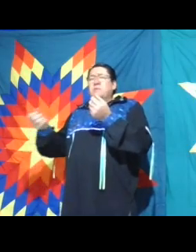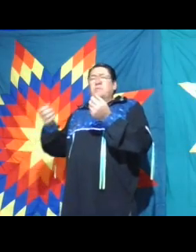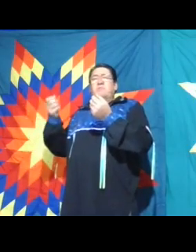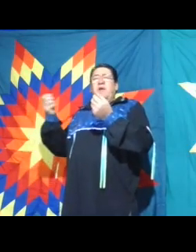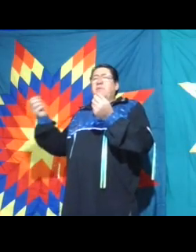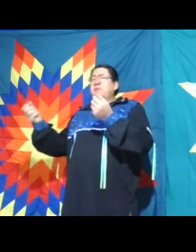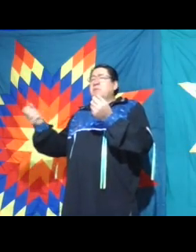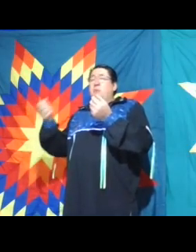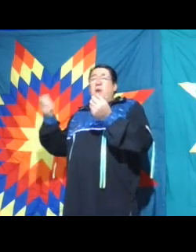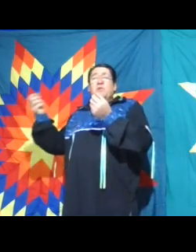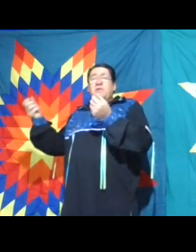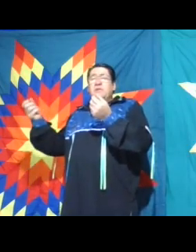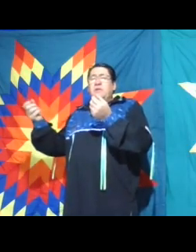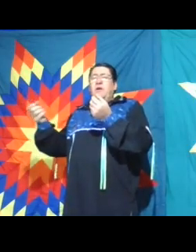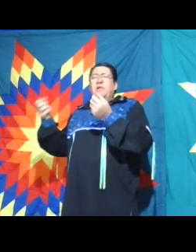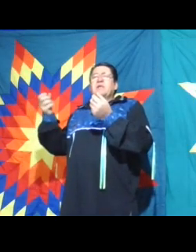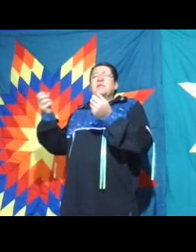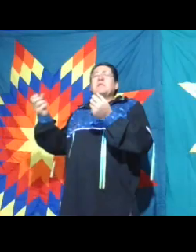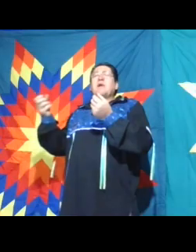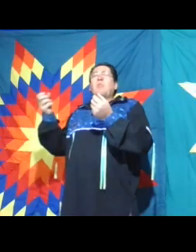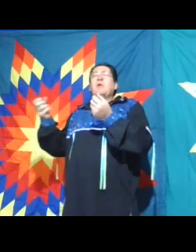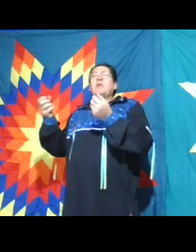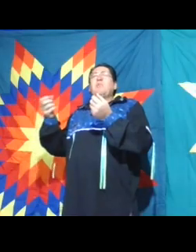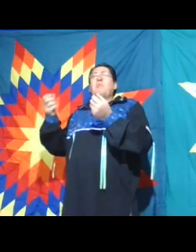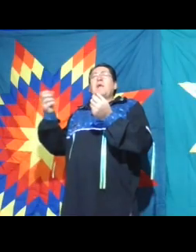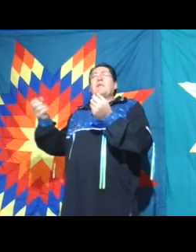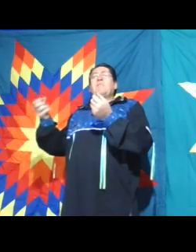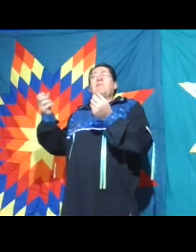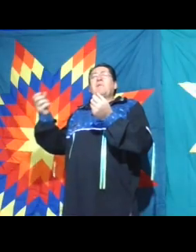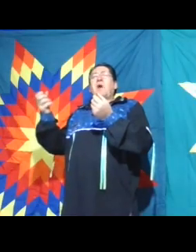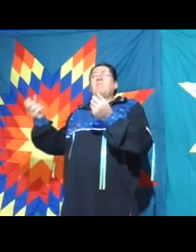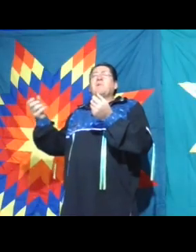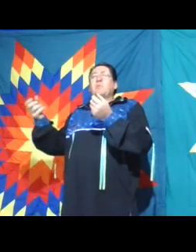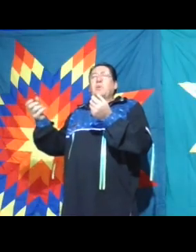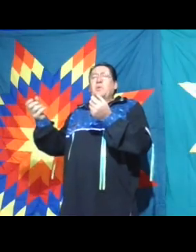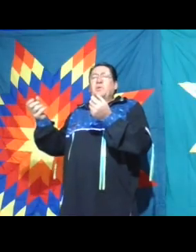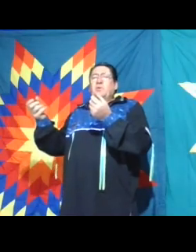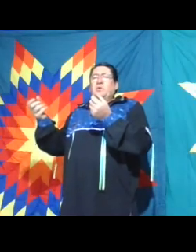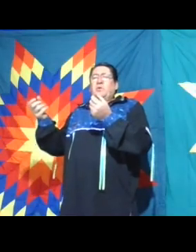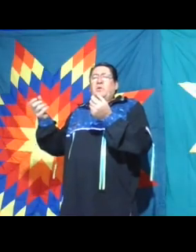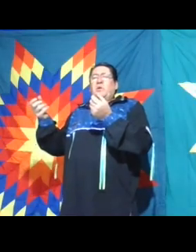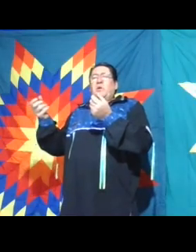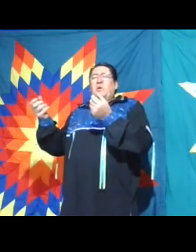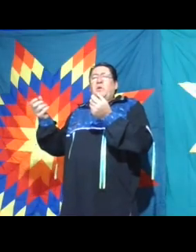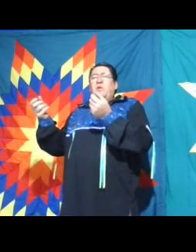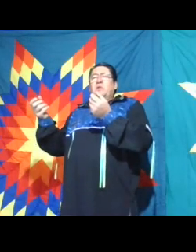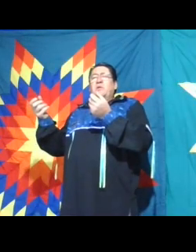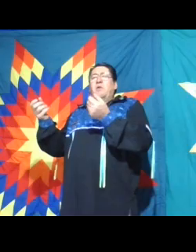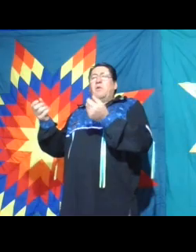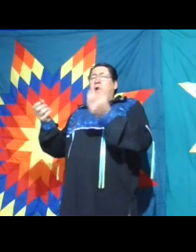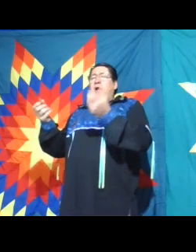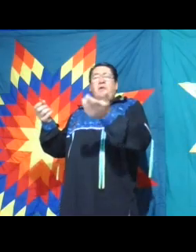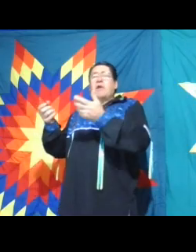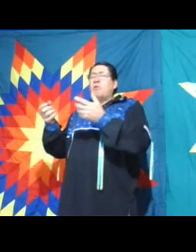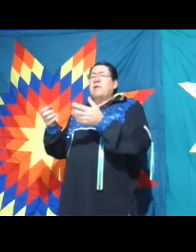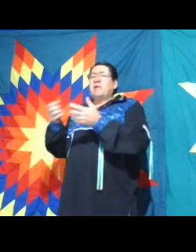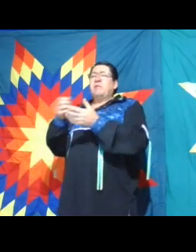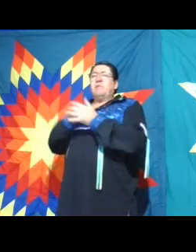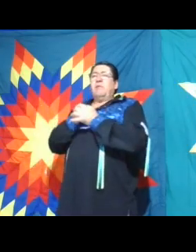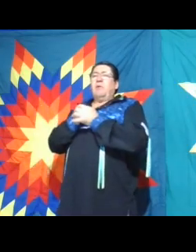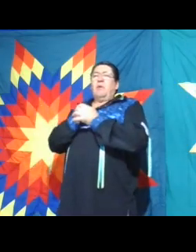uncles, nephews, spouses, just someone to make them feel comfortable. So,